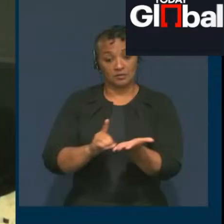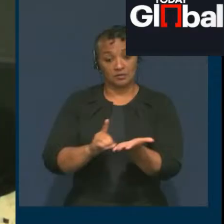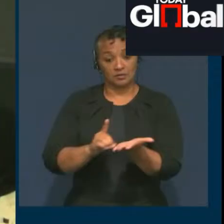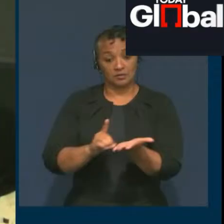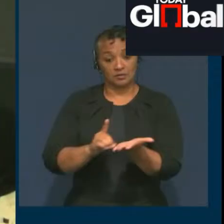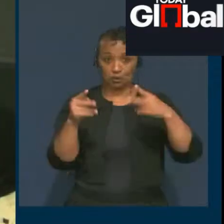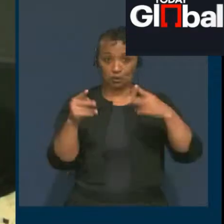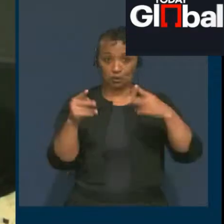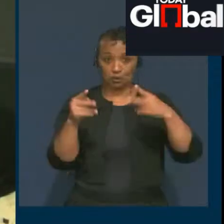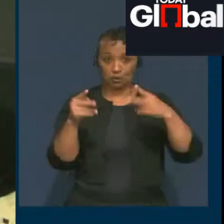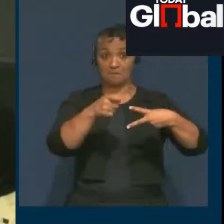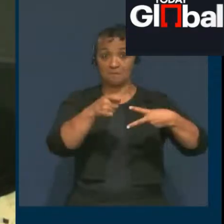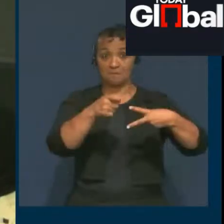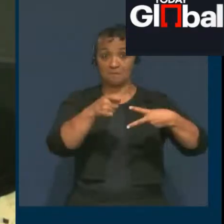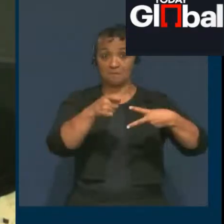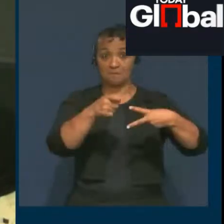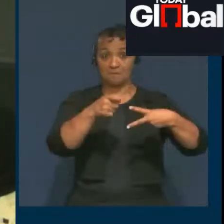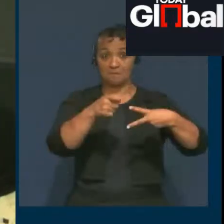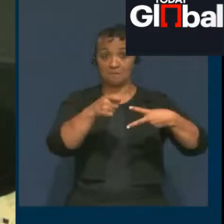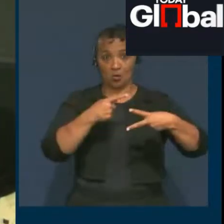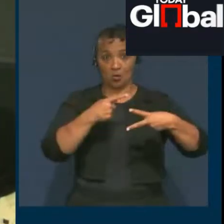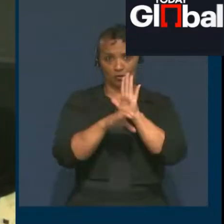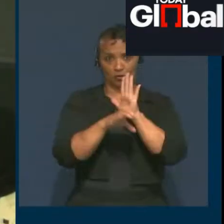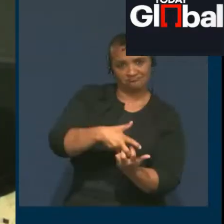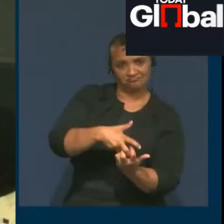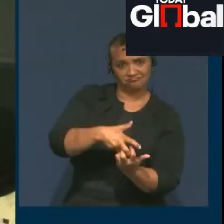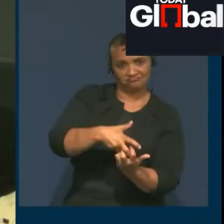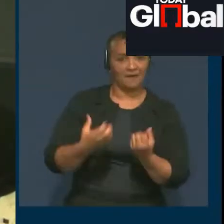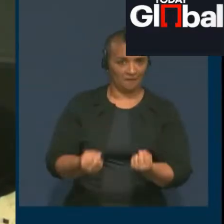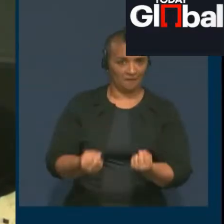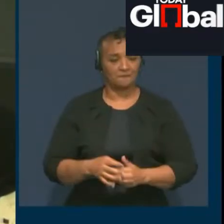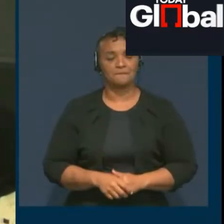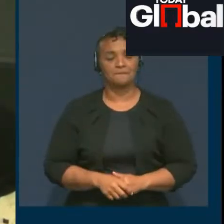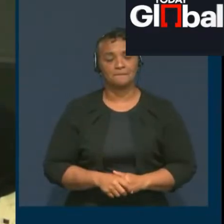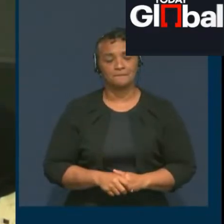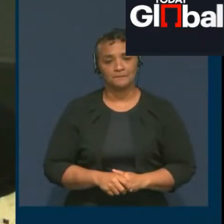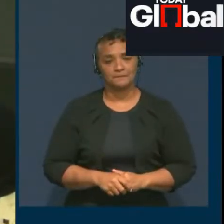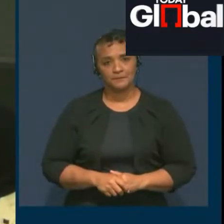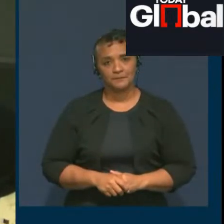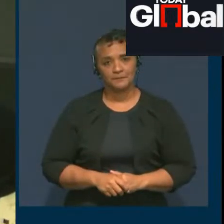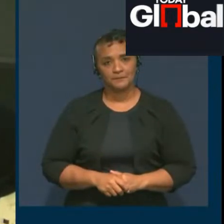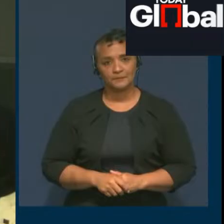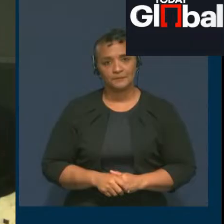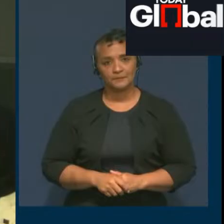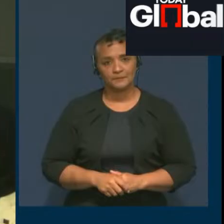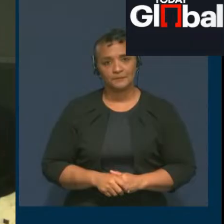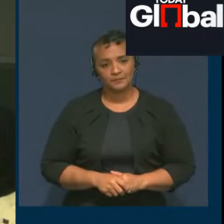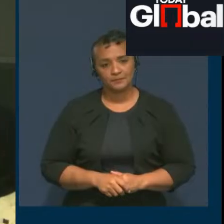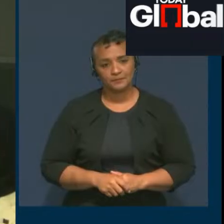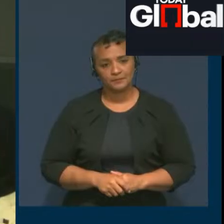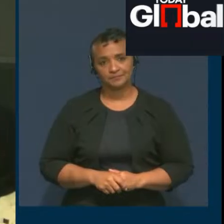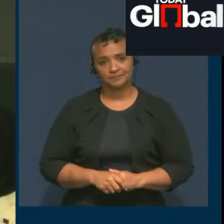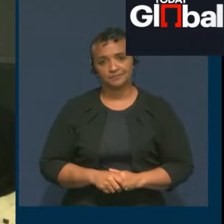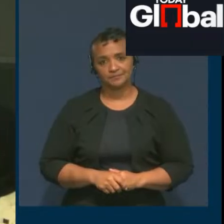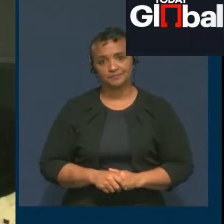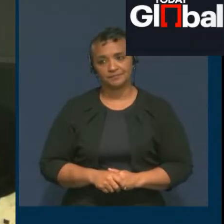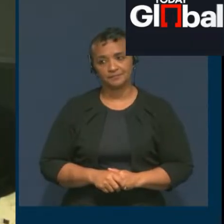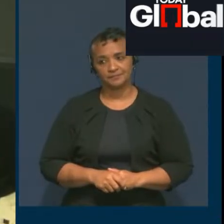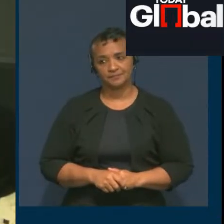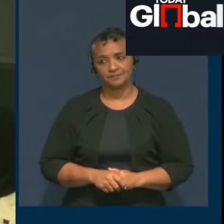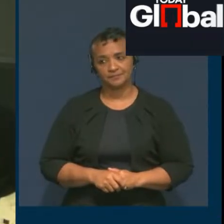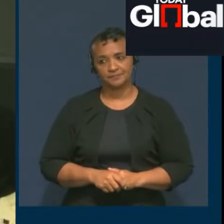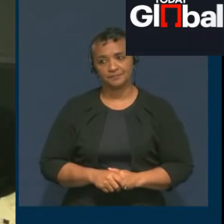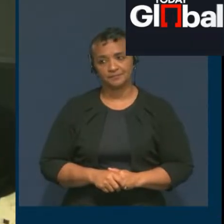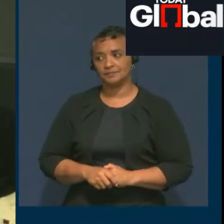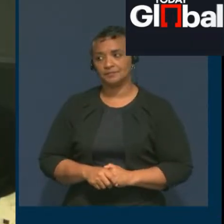our Constitution is founded. This applies to